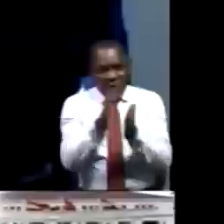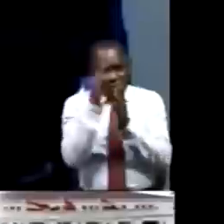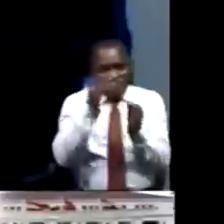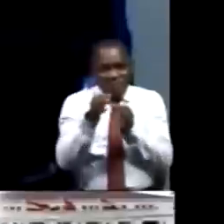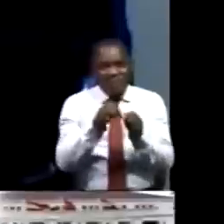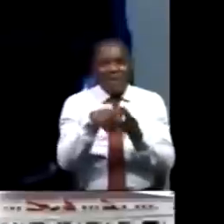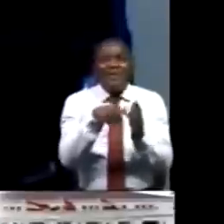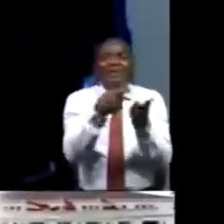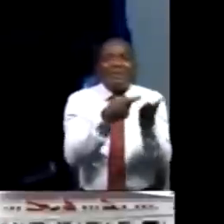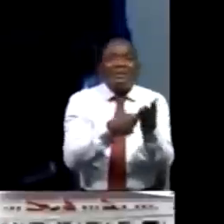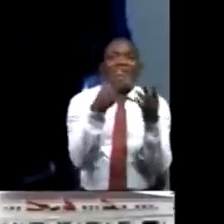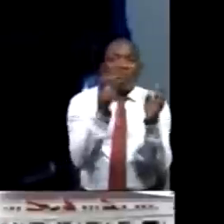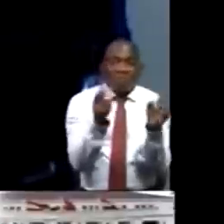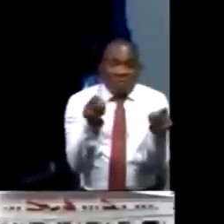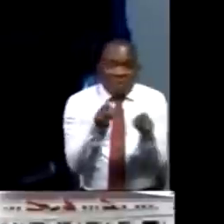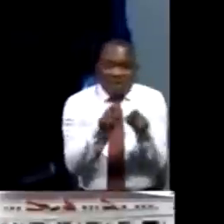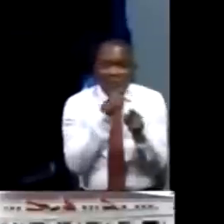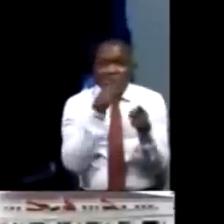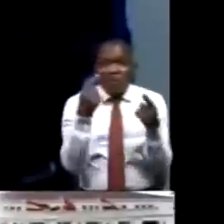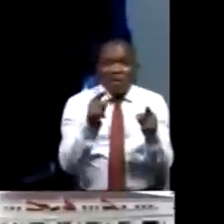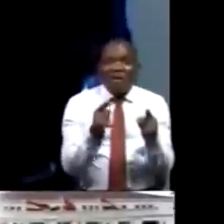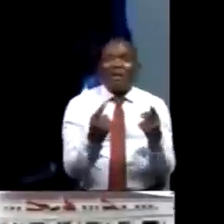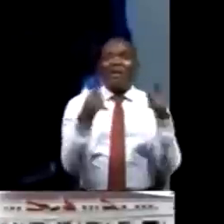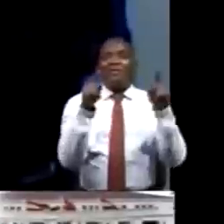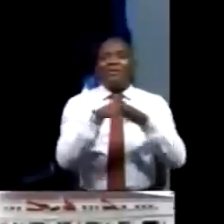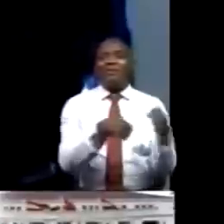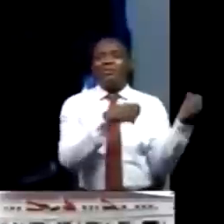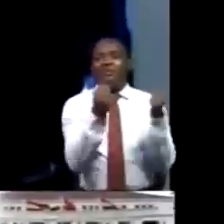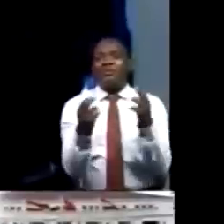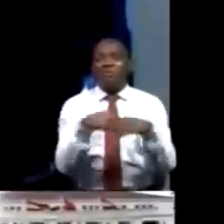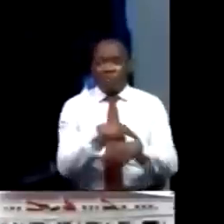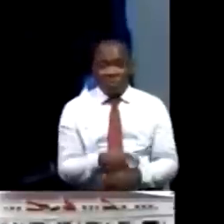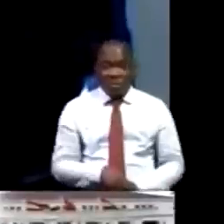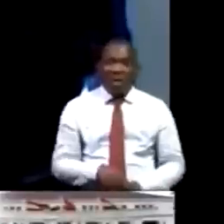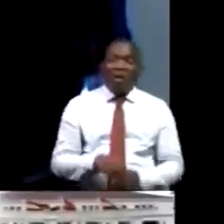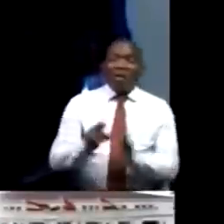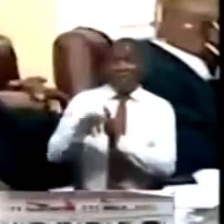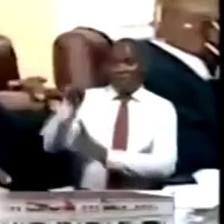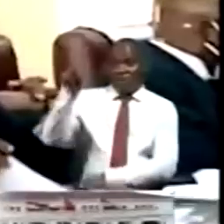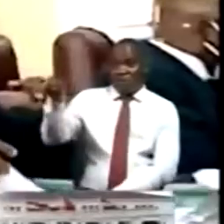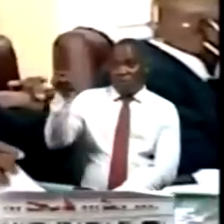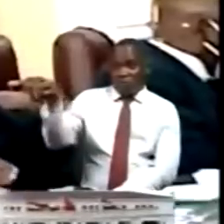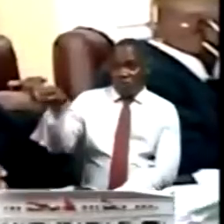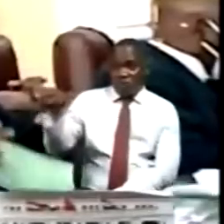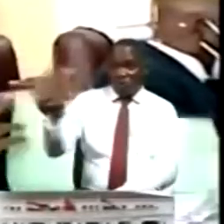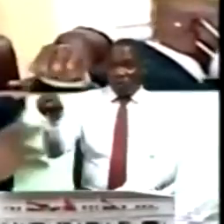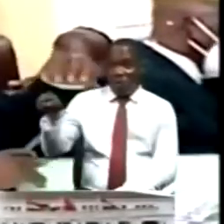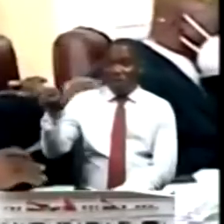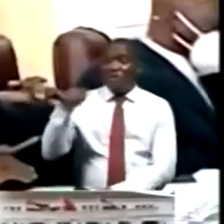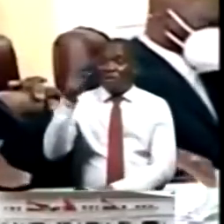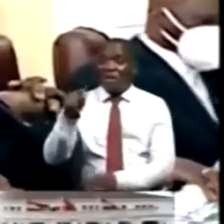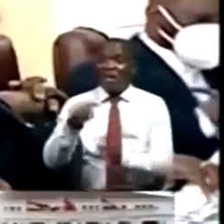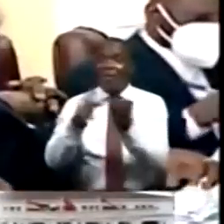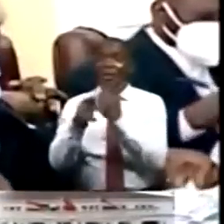to discuss issues as when they arise in the strong room. Let me read for you what you said in paragraph